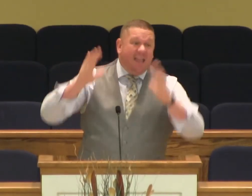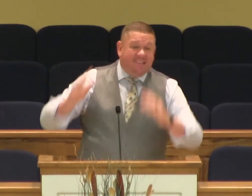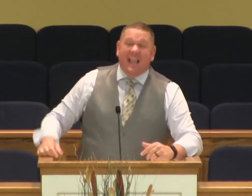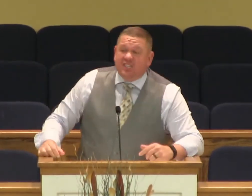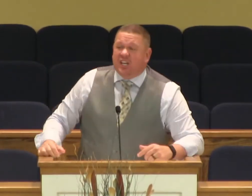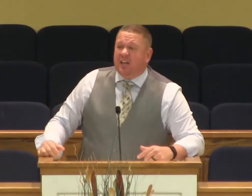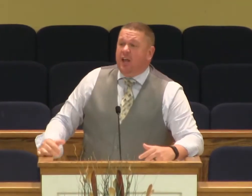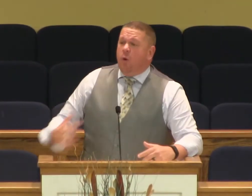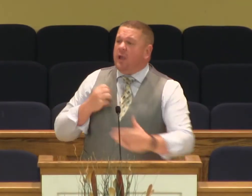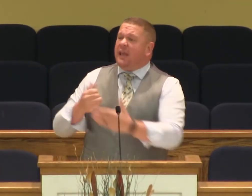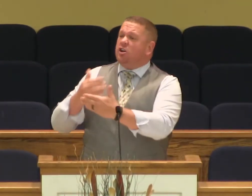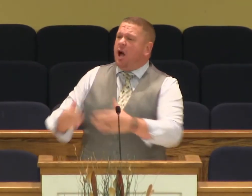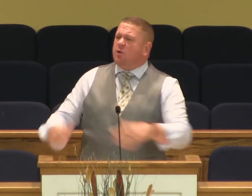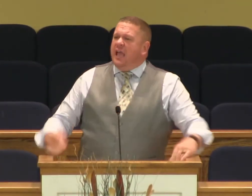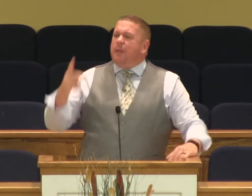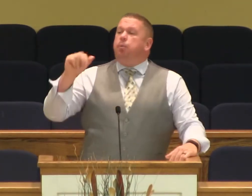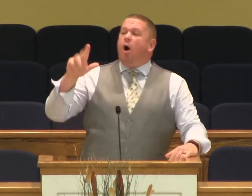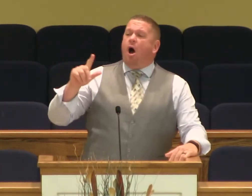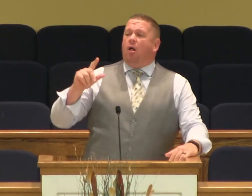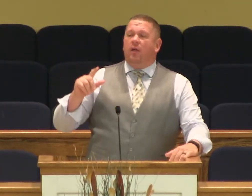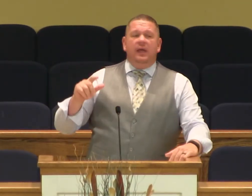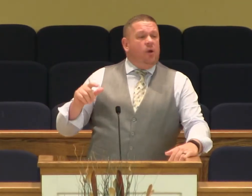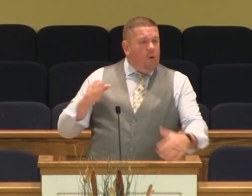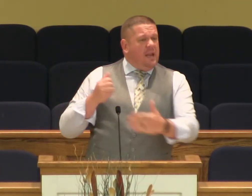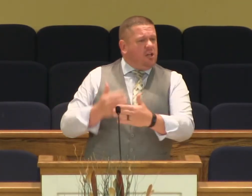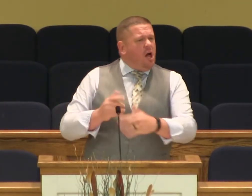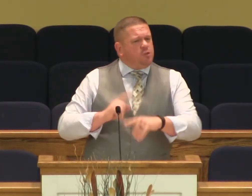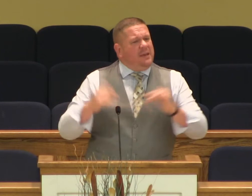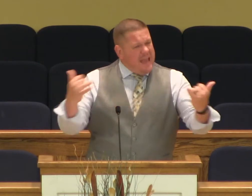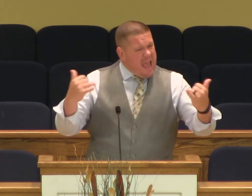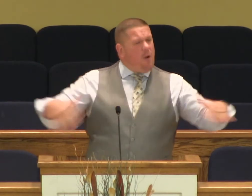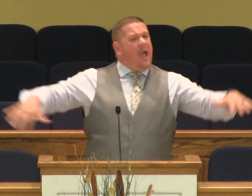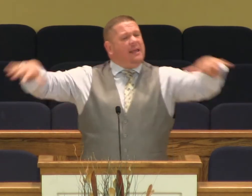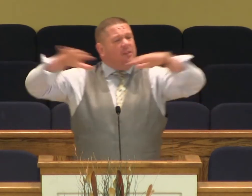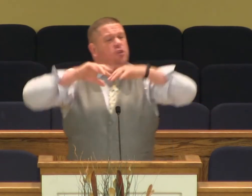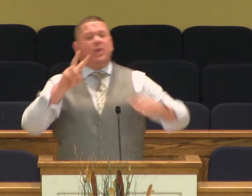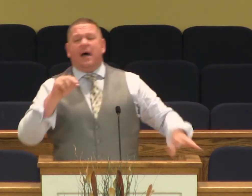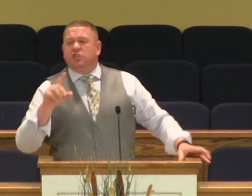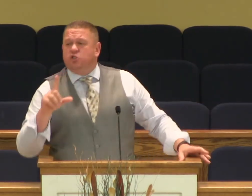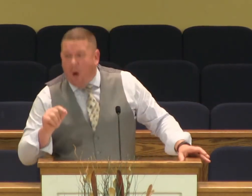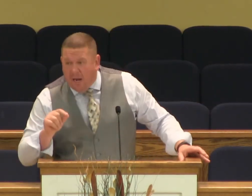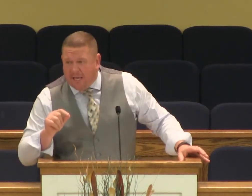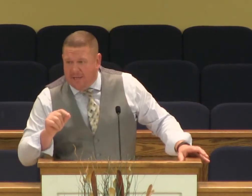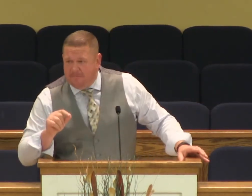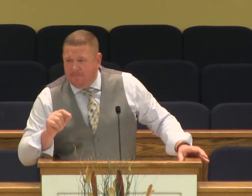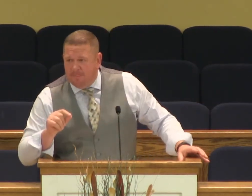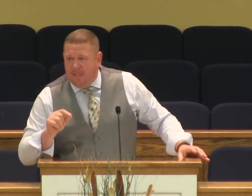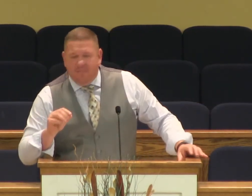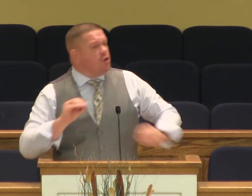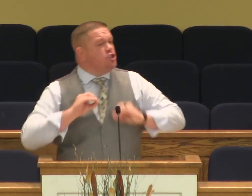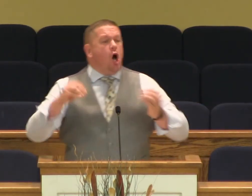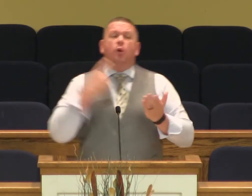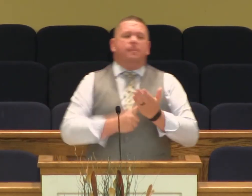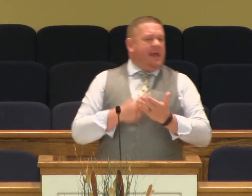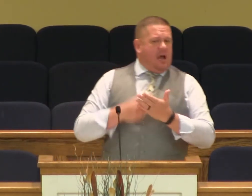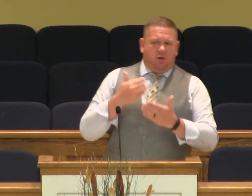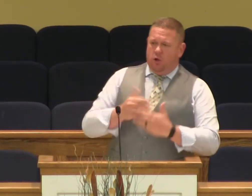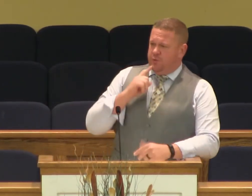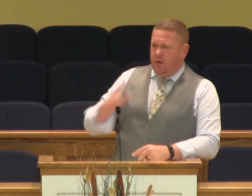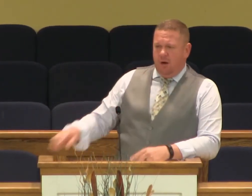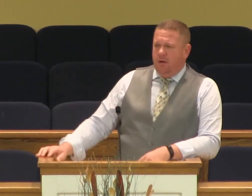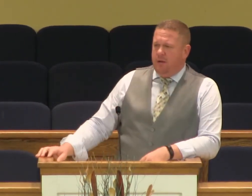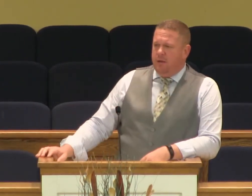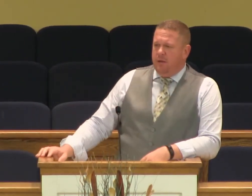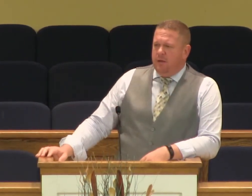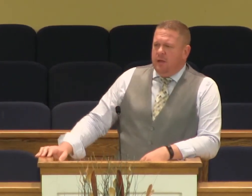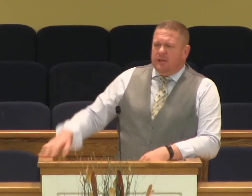better pay attention. We're getting close. And Paul, we're getting close. But now in 2020, there is no debate how close